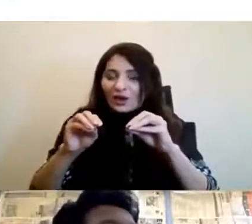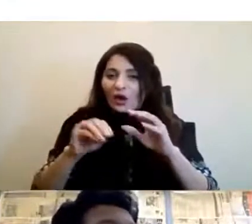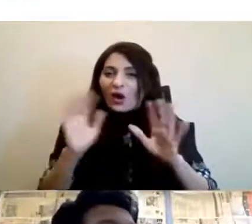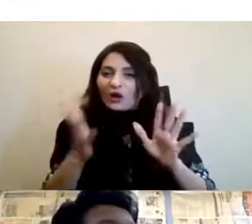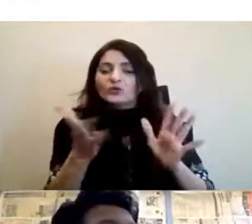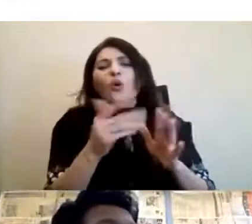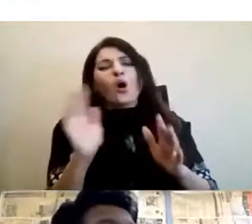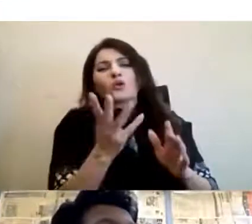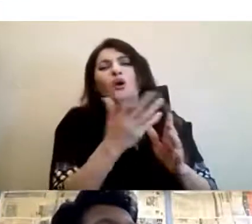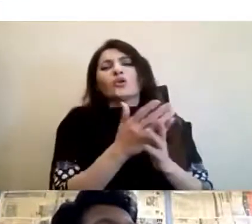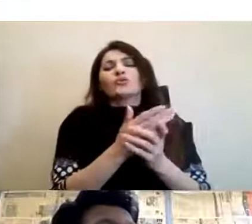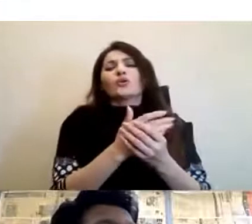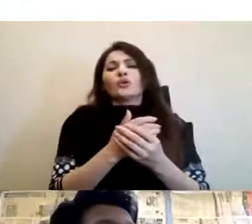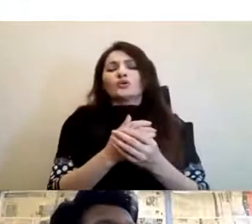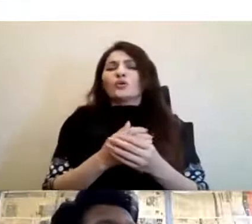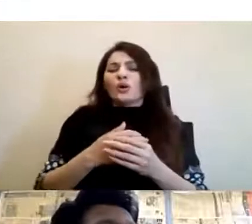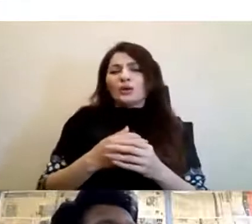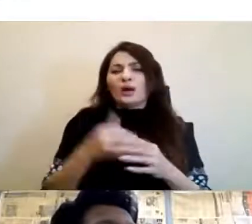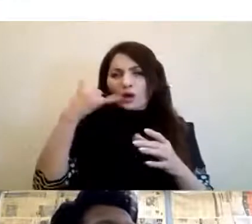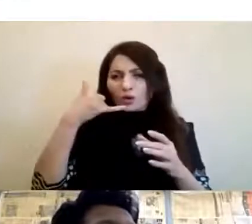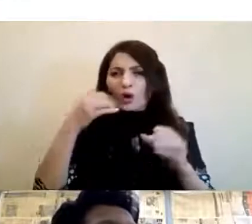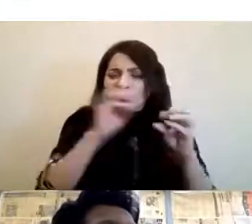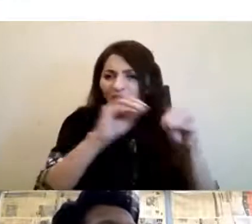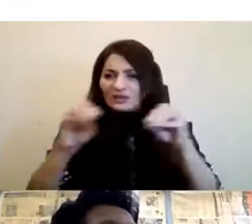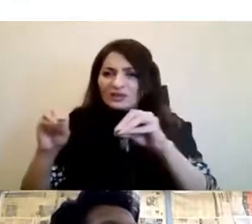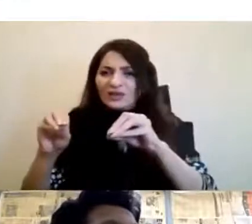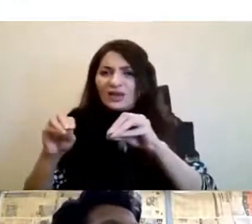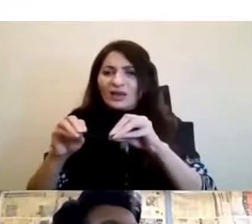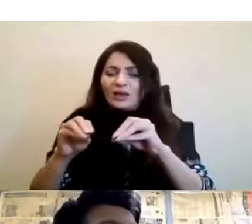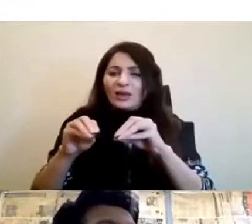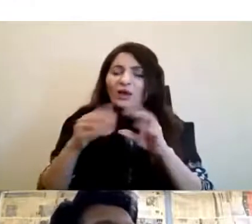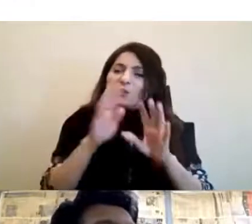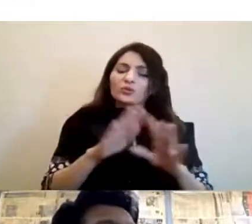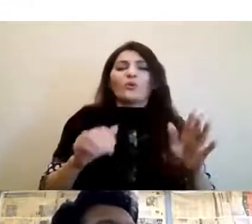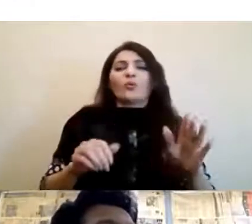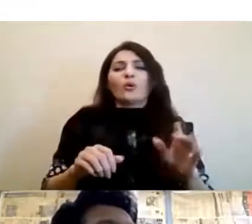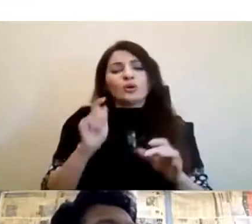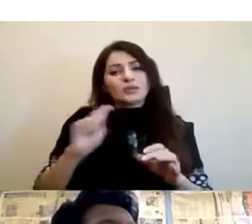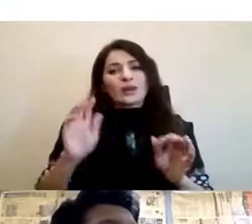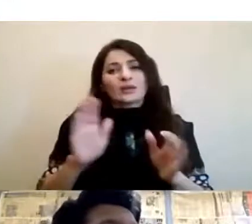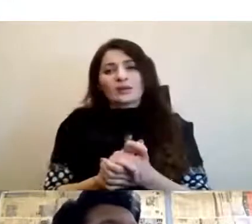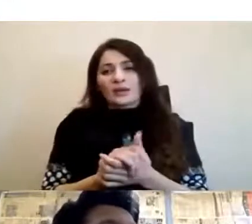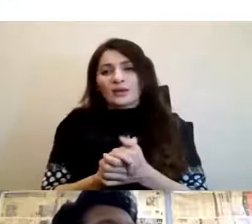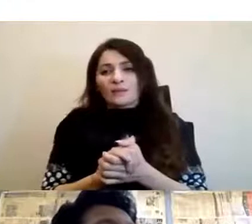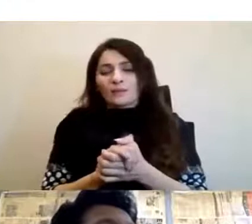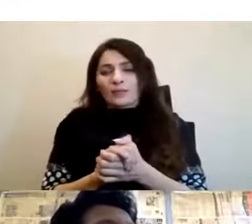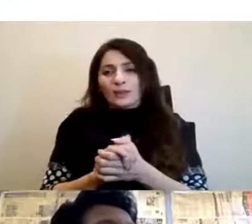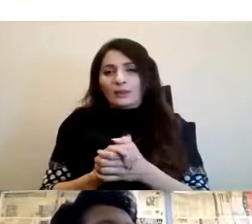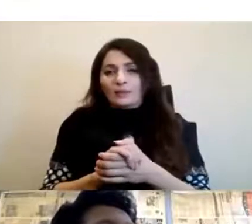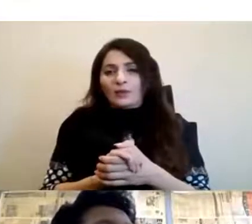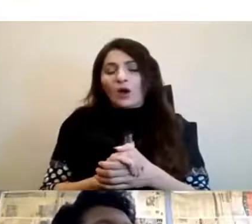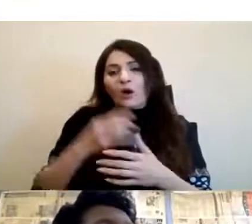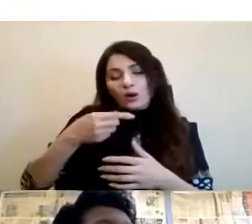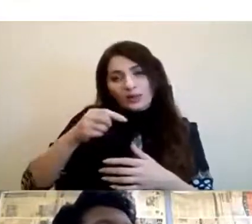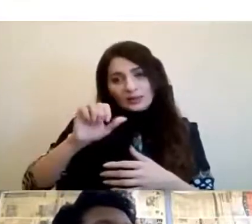other GSM call services. Facebook is the innovator of VoIP, and GSM is the regulator who needs to